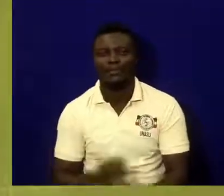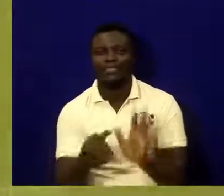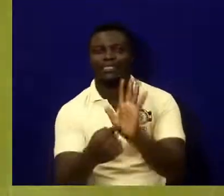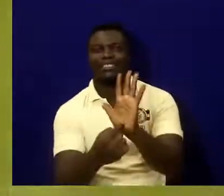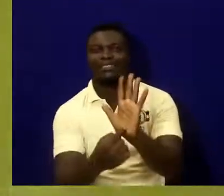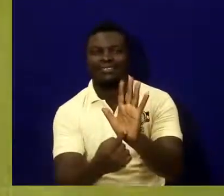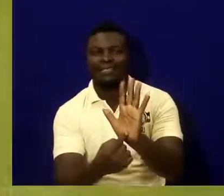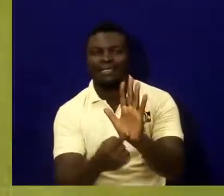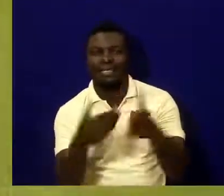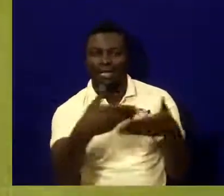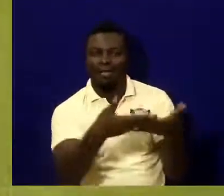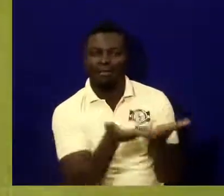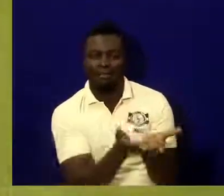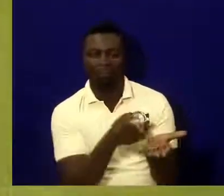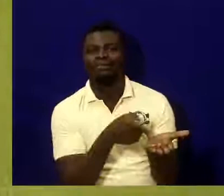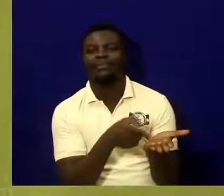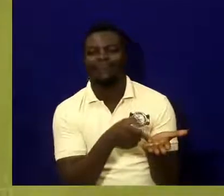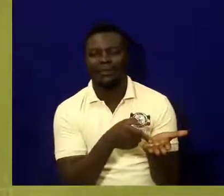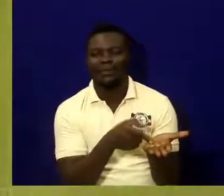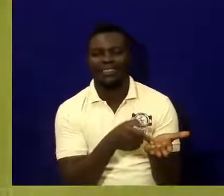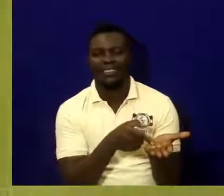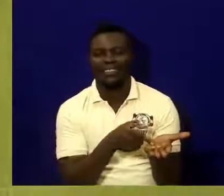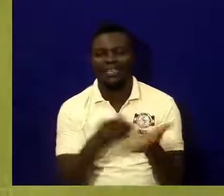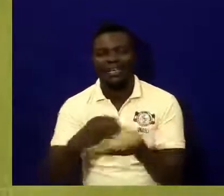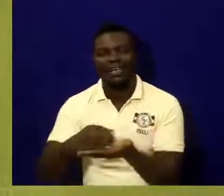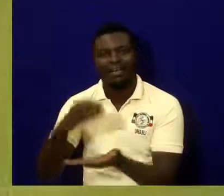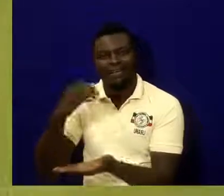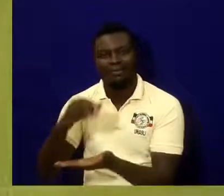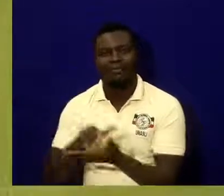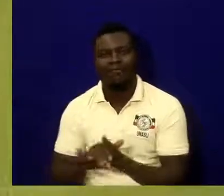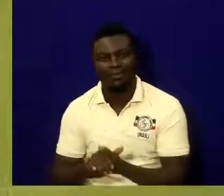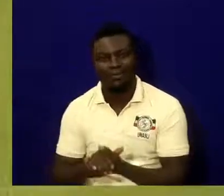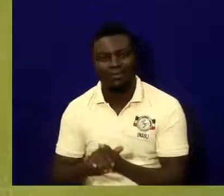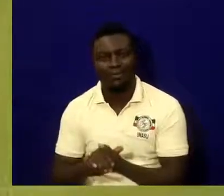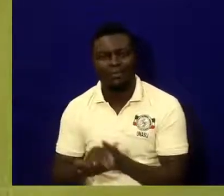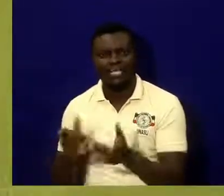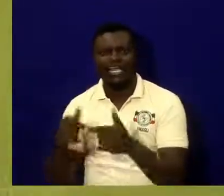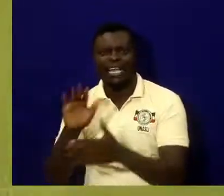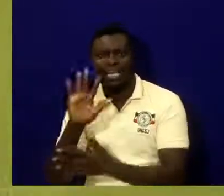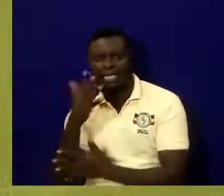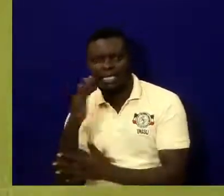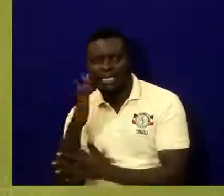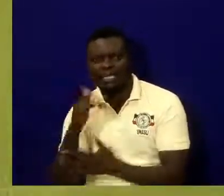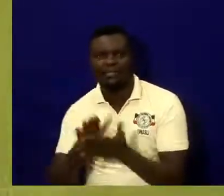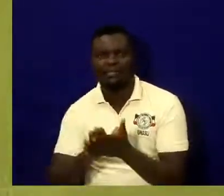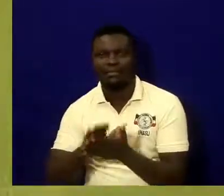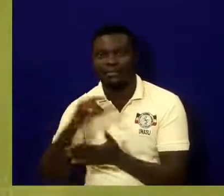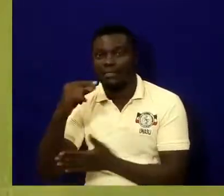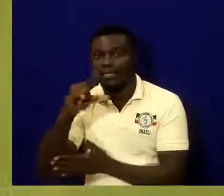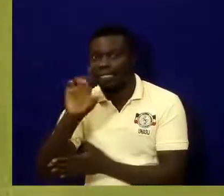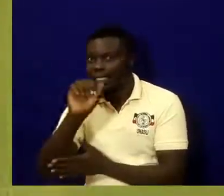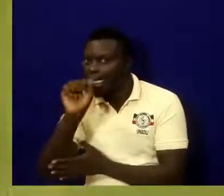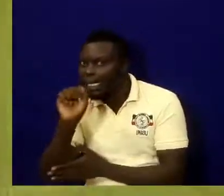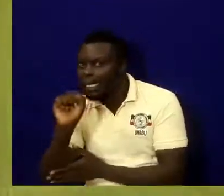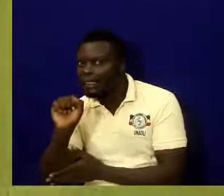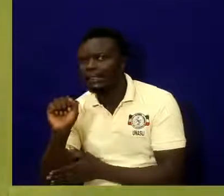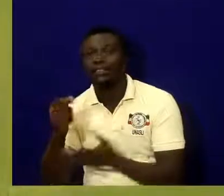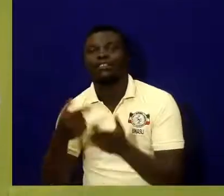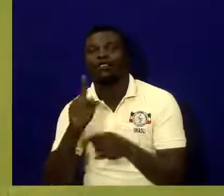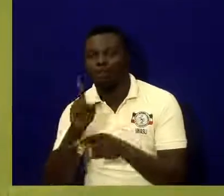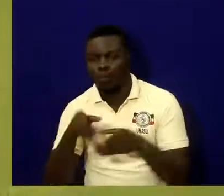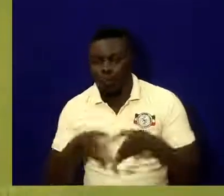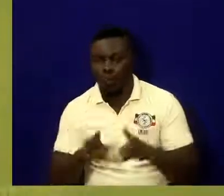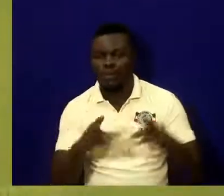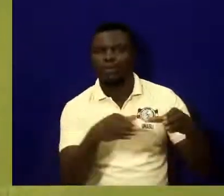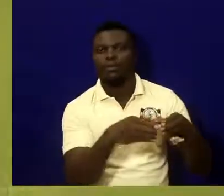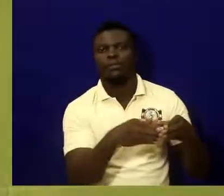For example, plates, cups, and glasses. That's one way of